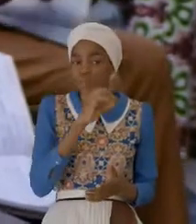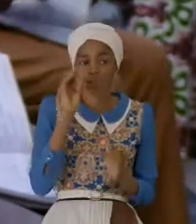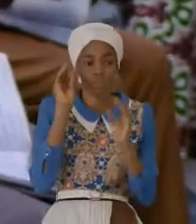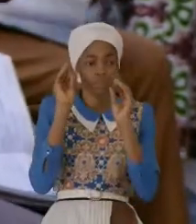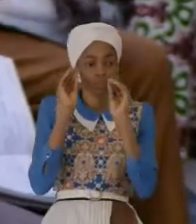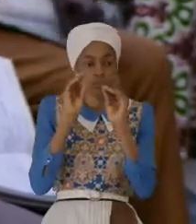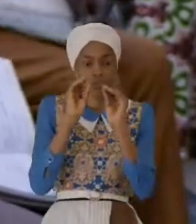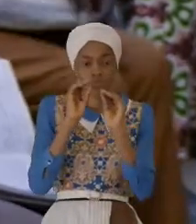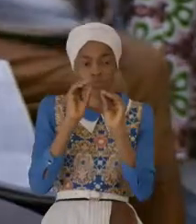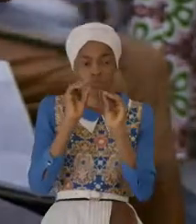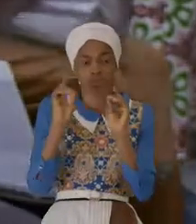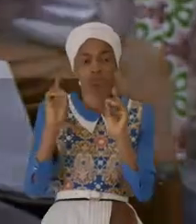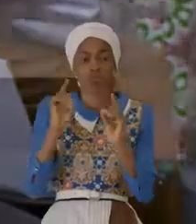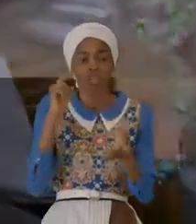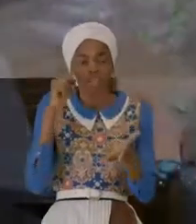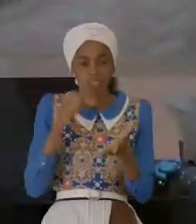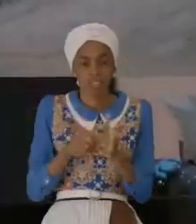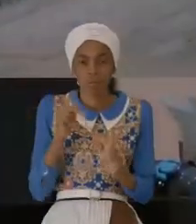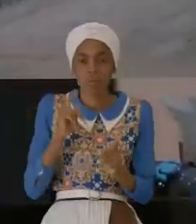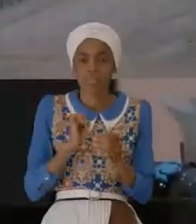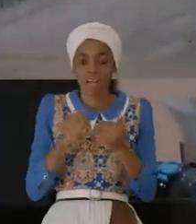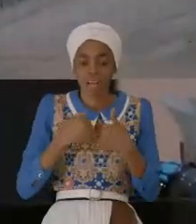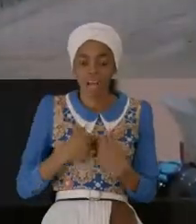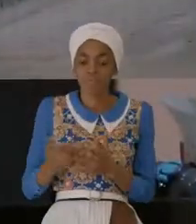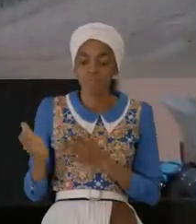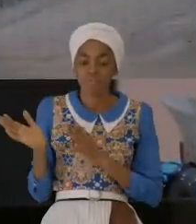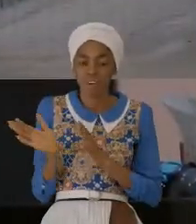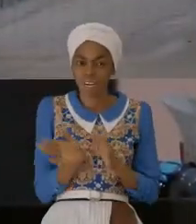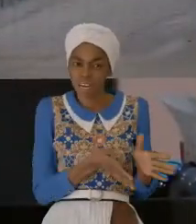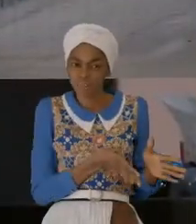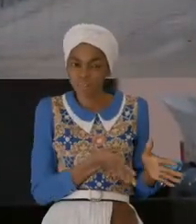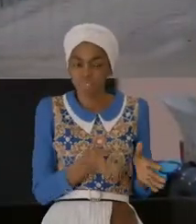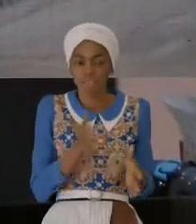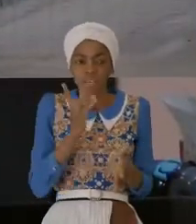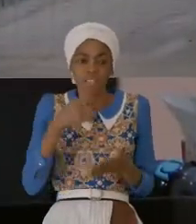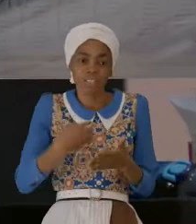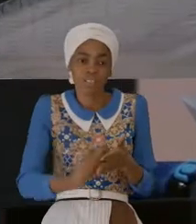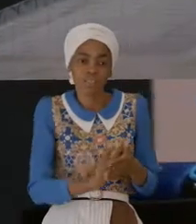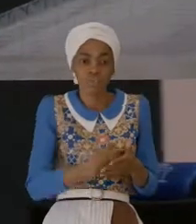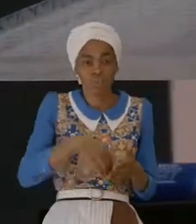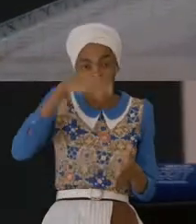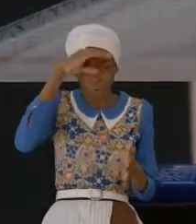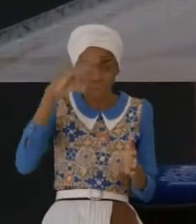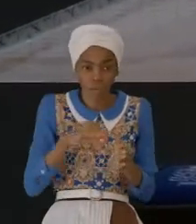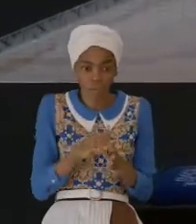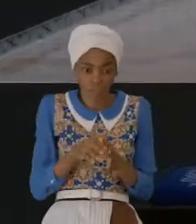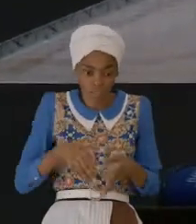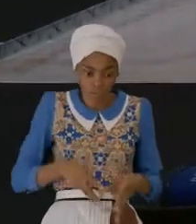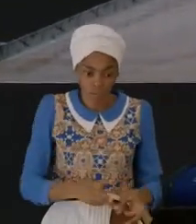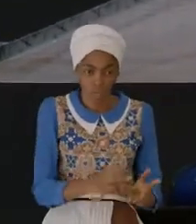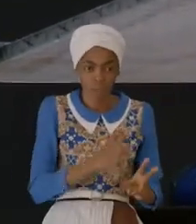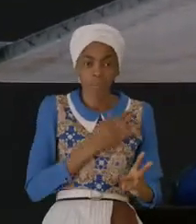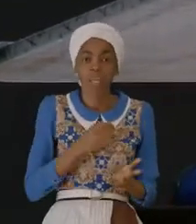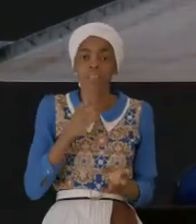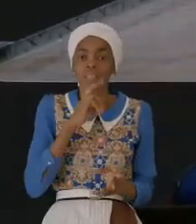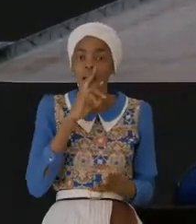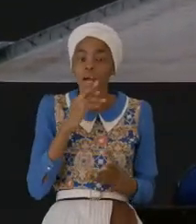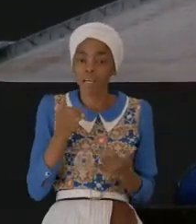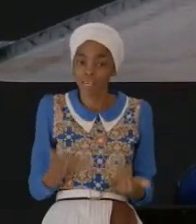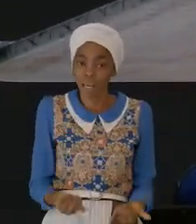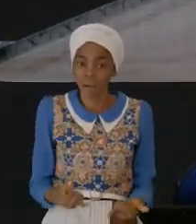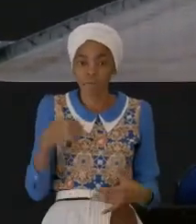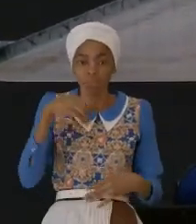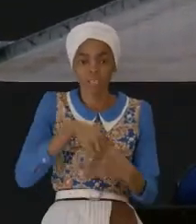who have ledged the New Covenant Lane and they are now in the old Covenant